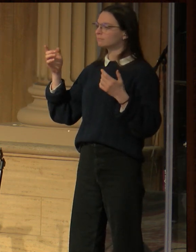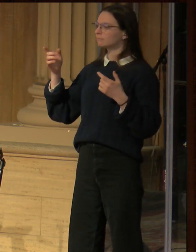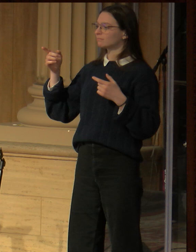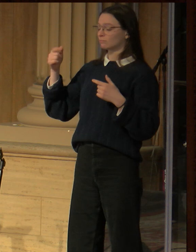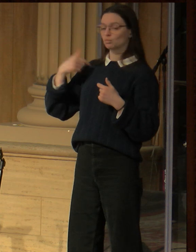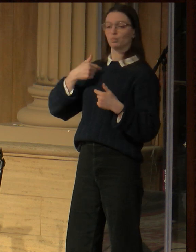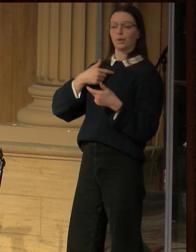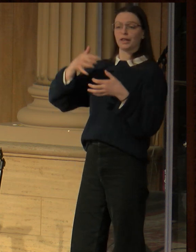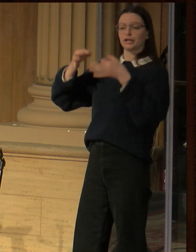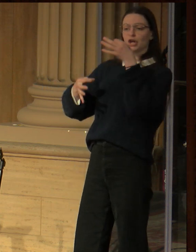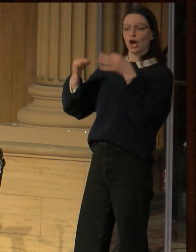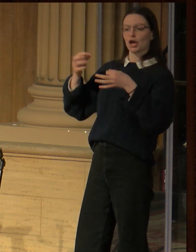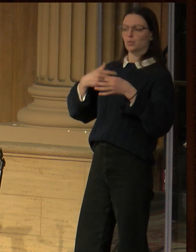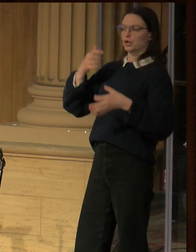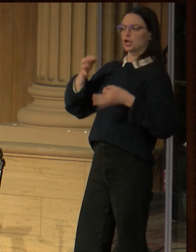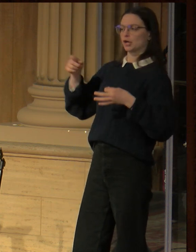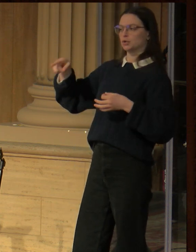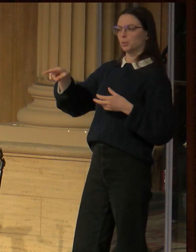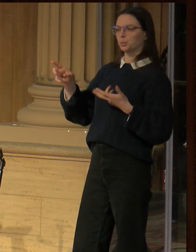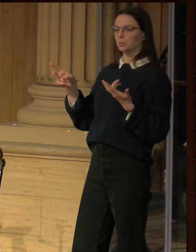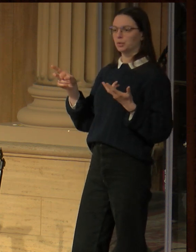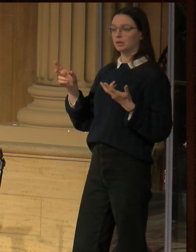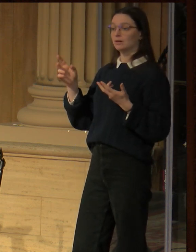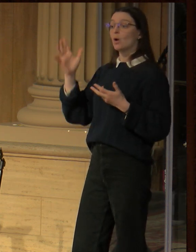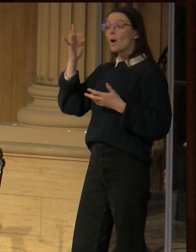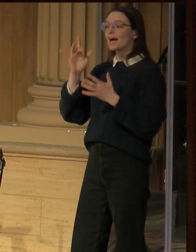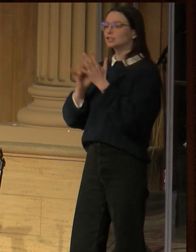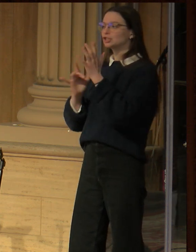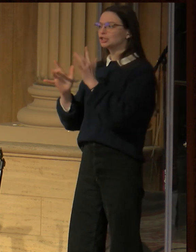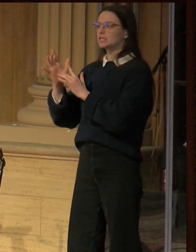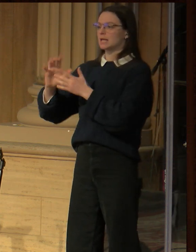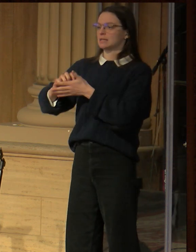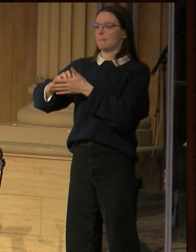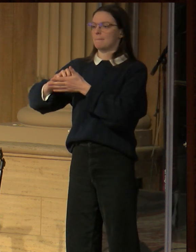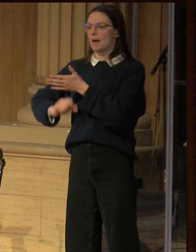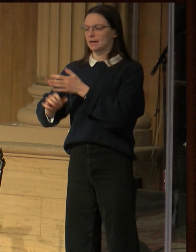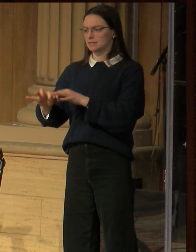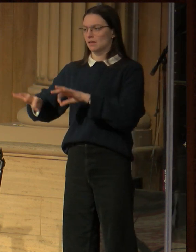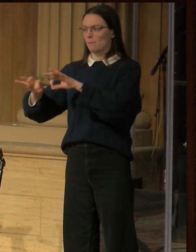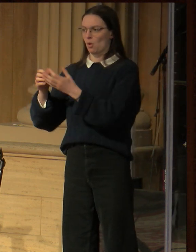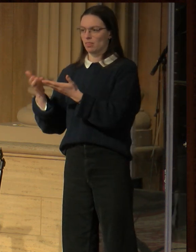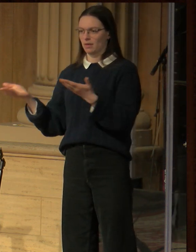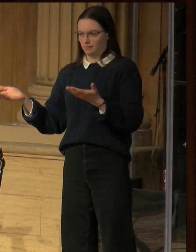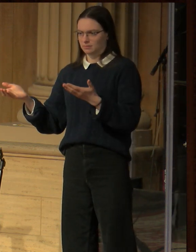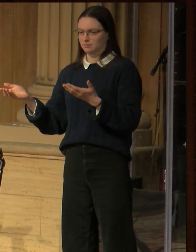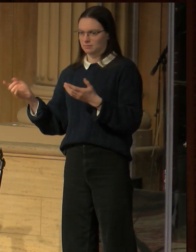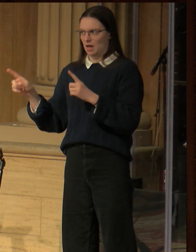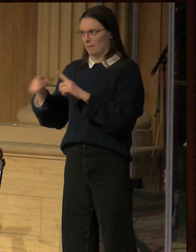was the one who was being judged, because it was Jesus minus some really important things about who he is.